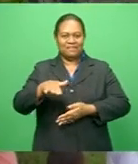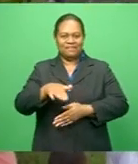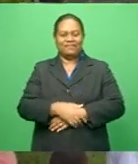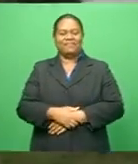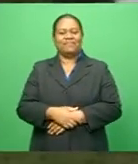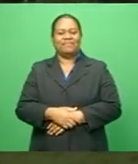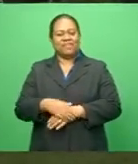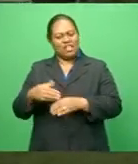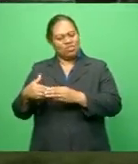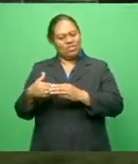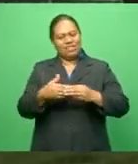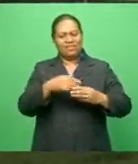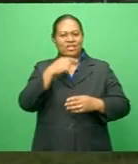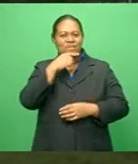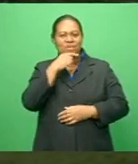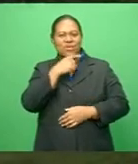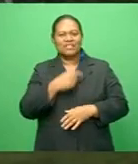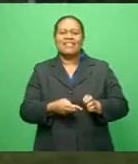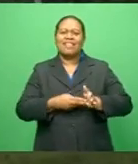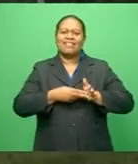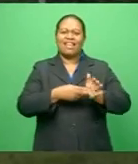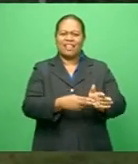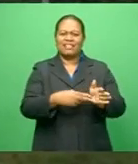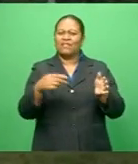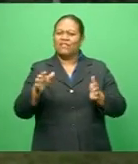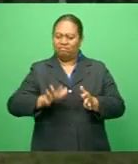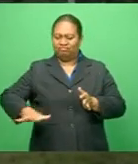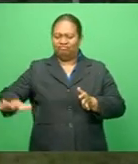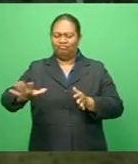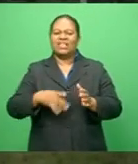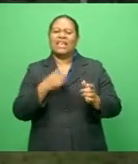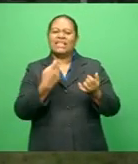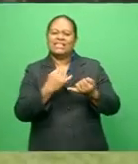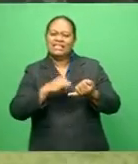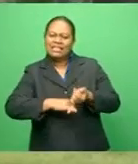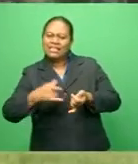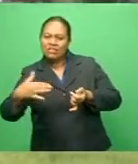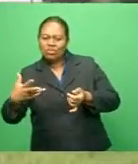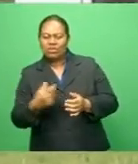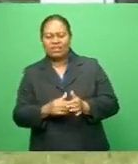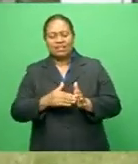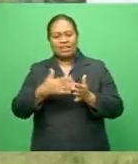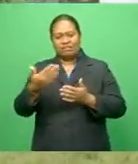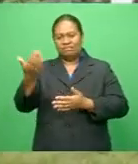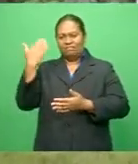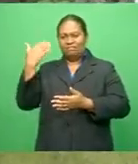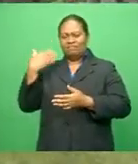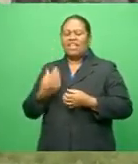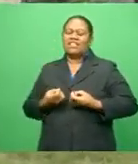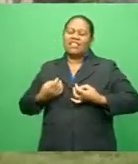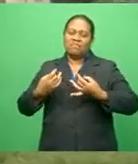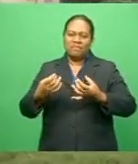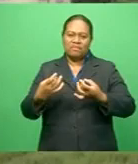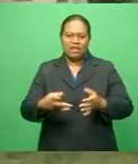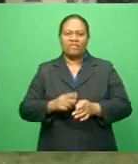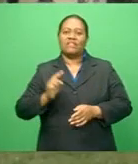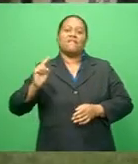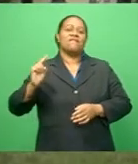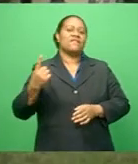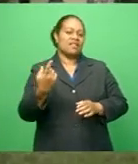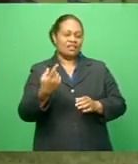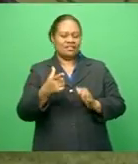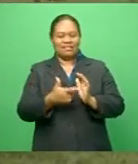lead the boys. Sikituru village has been the home for this side this past month as they prepare for their first